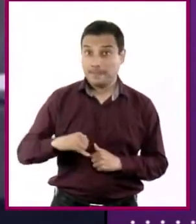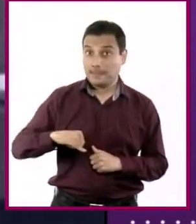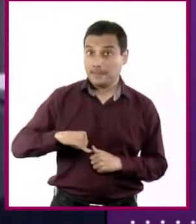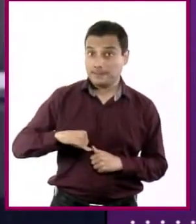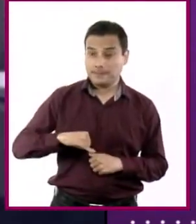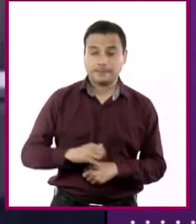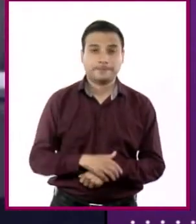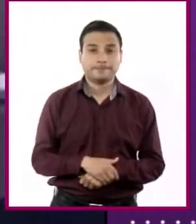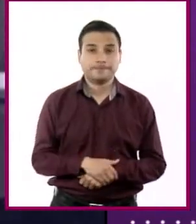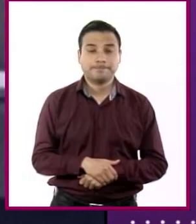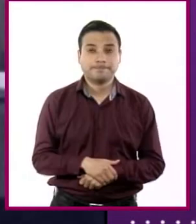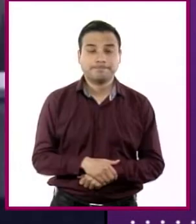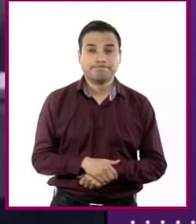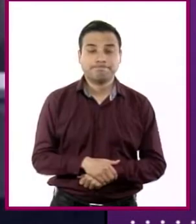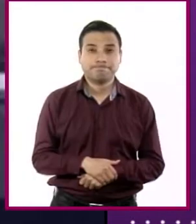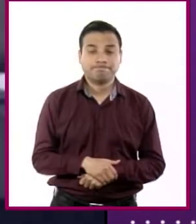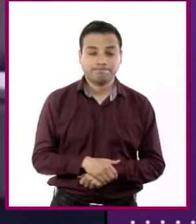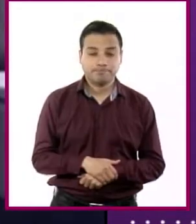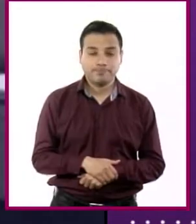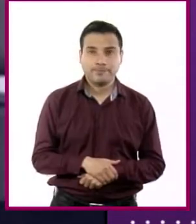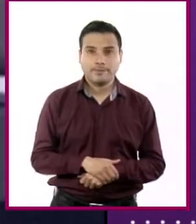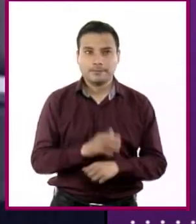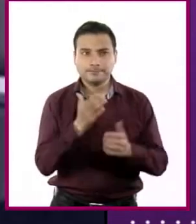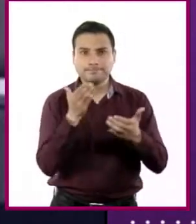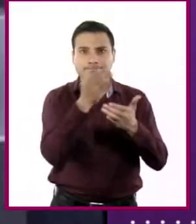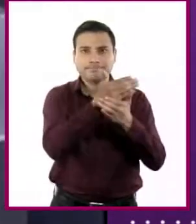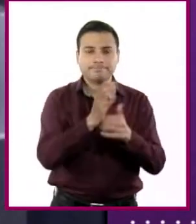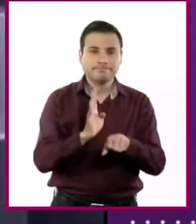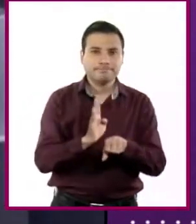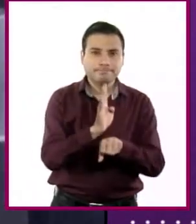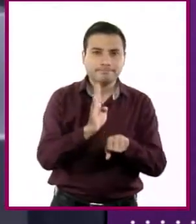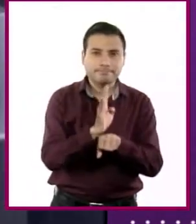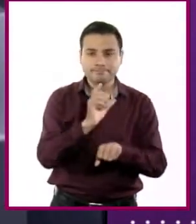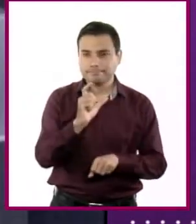interesting. When will you go to Brazil?